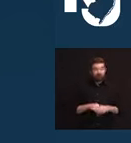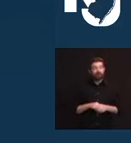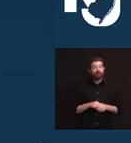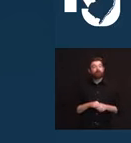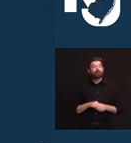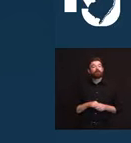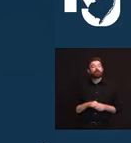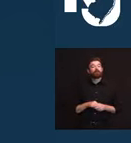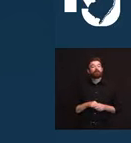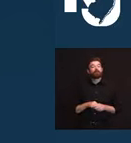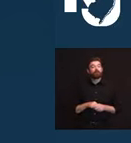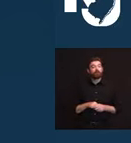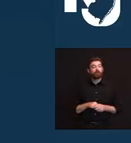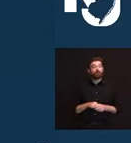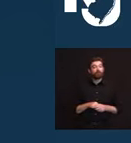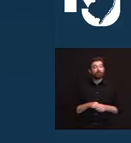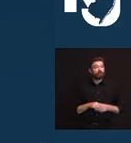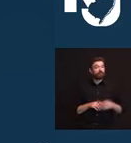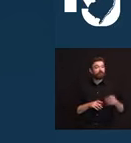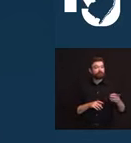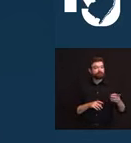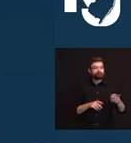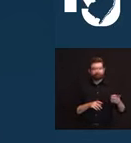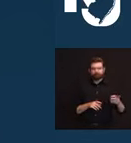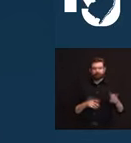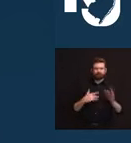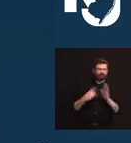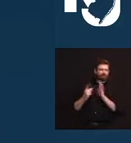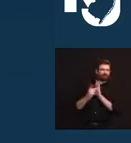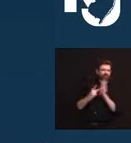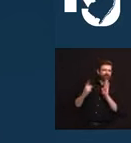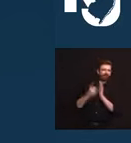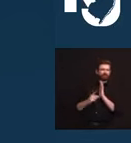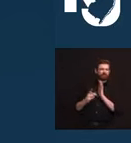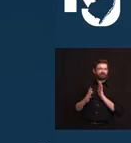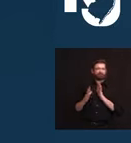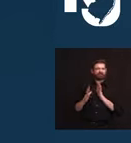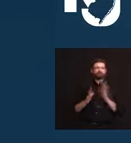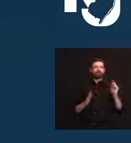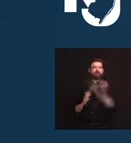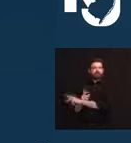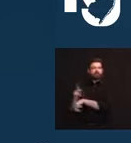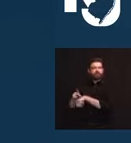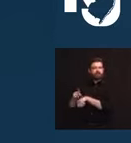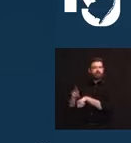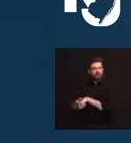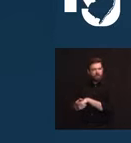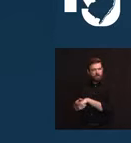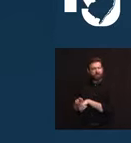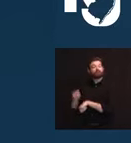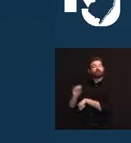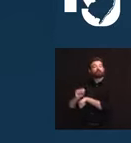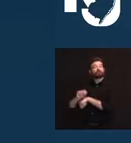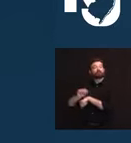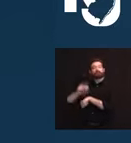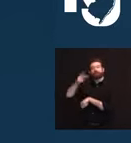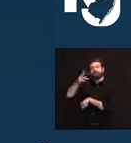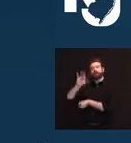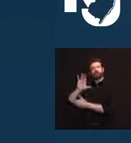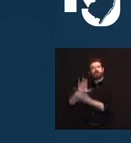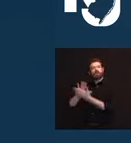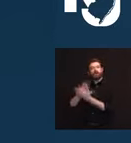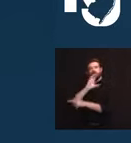Rico, and she became a public school cafeteria worker. But Maria would arrive in